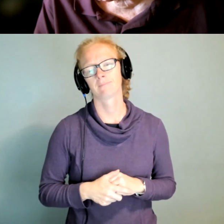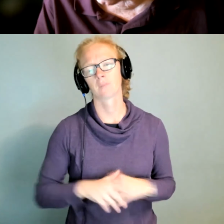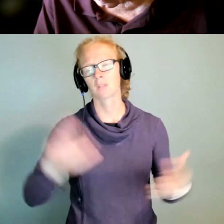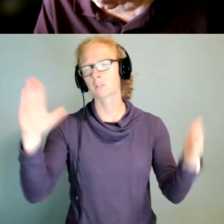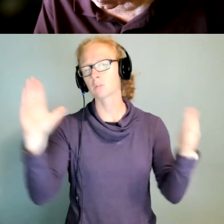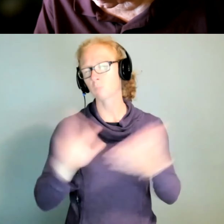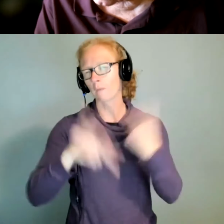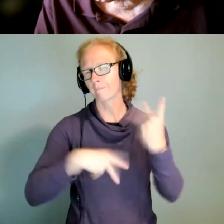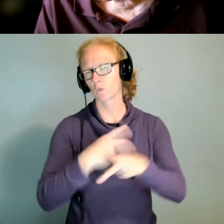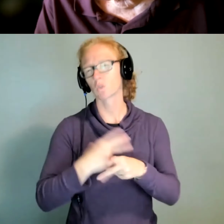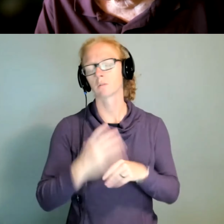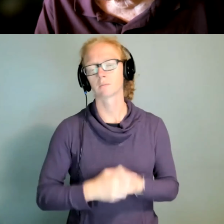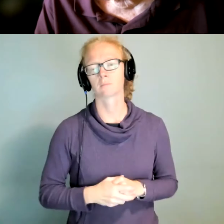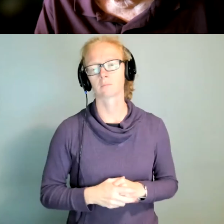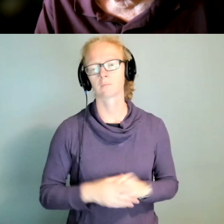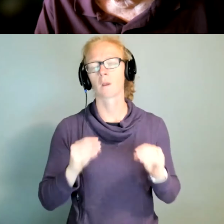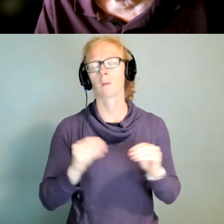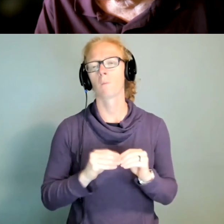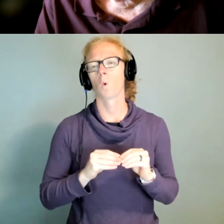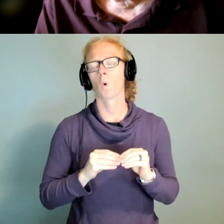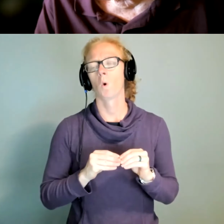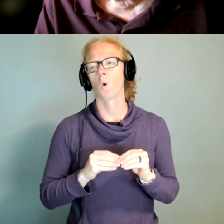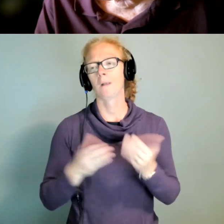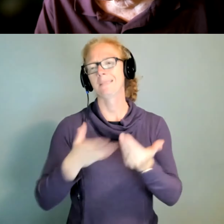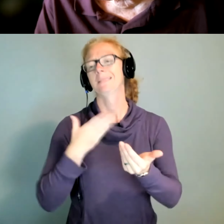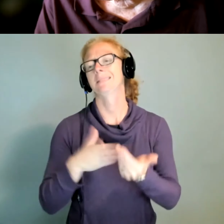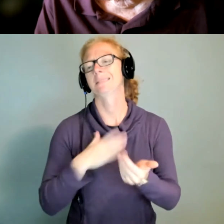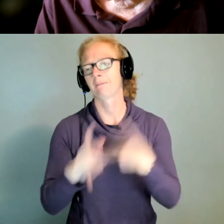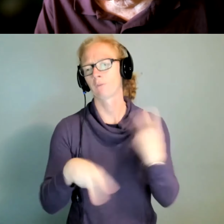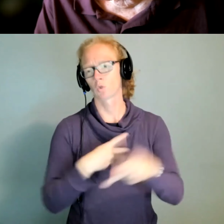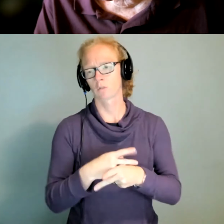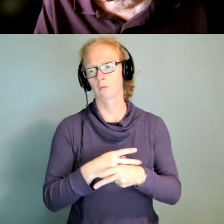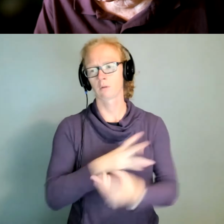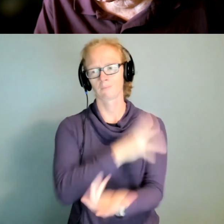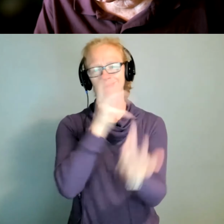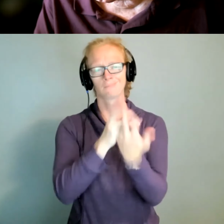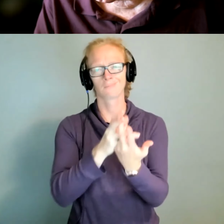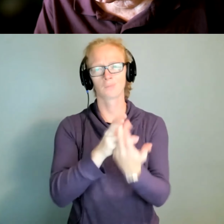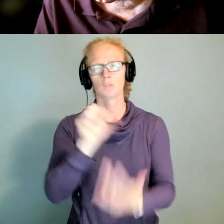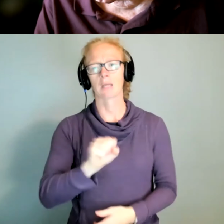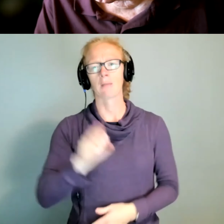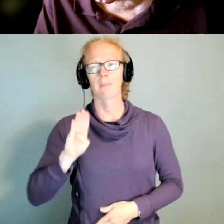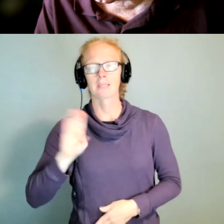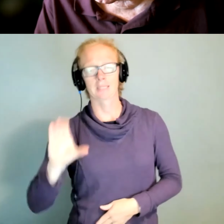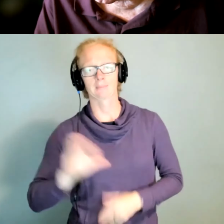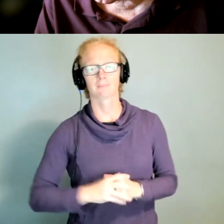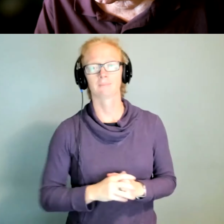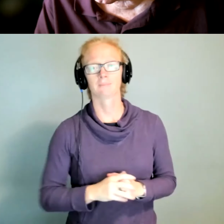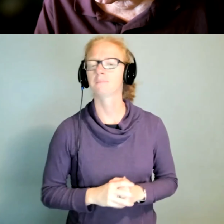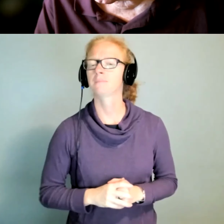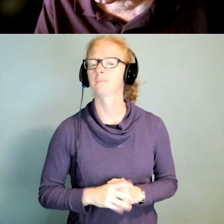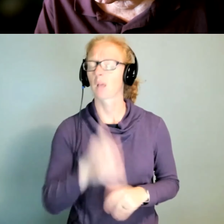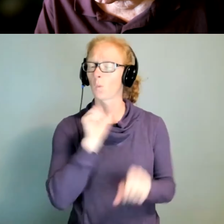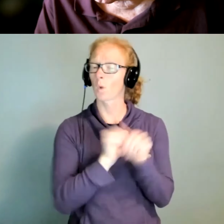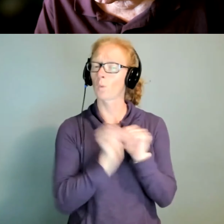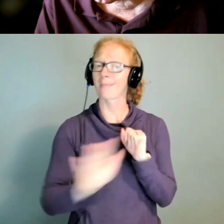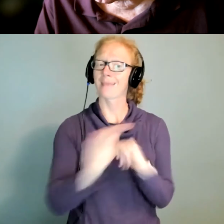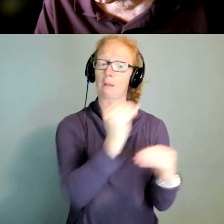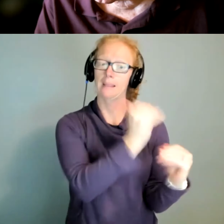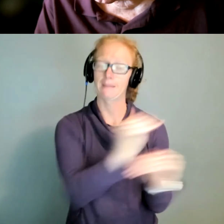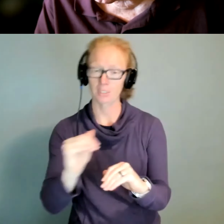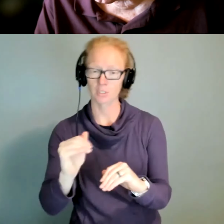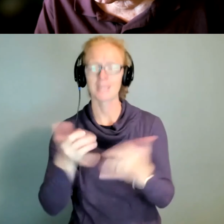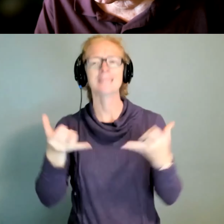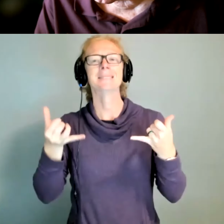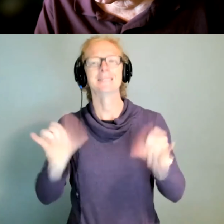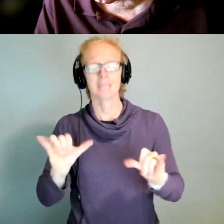smaller version of it, a much more lean version, and tailor to the South Bay, so that they could work with their limited capacity and still